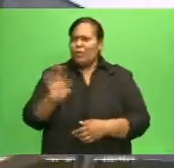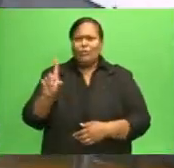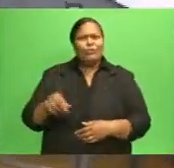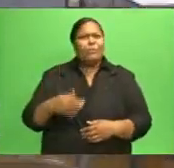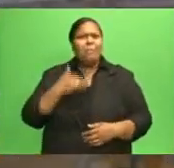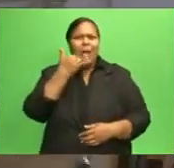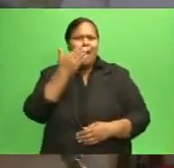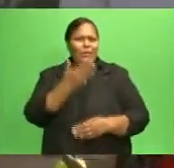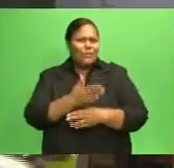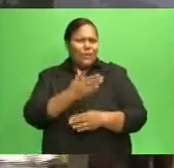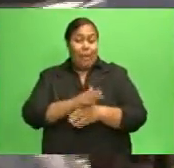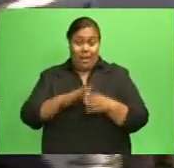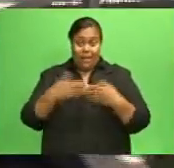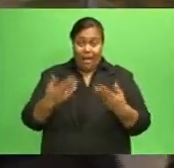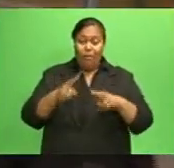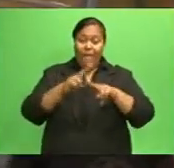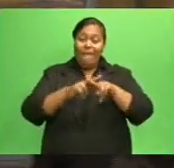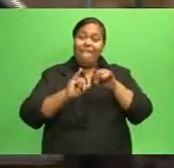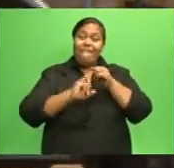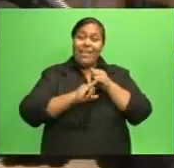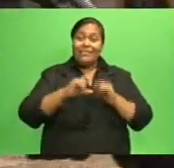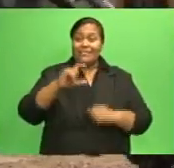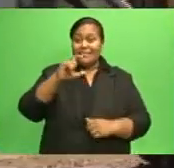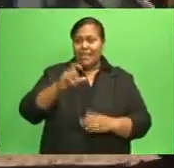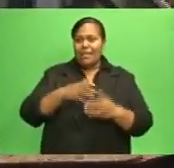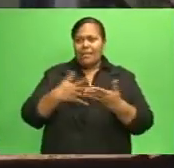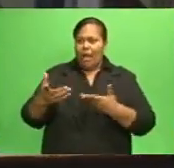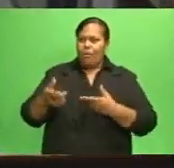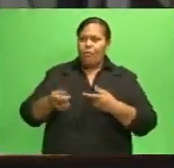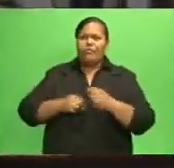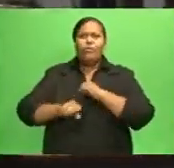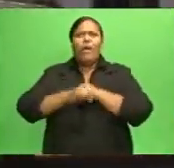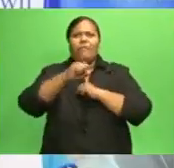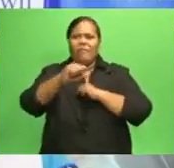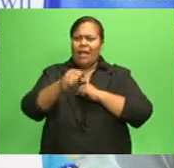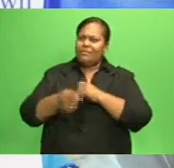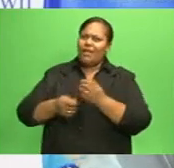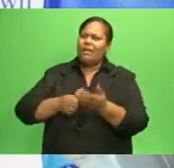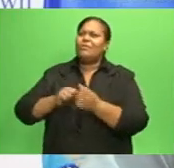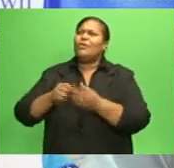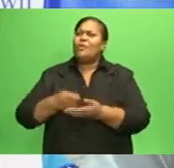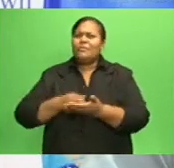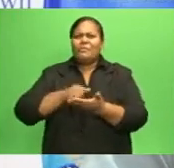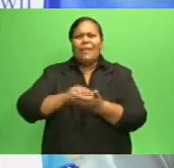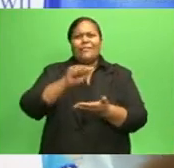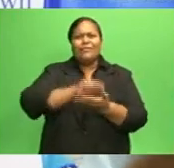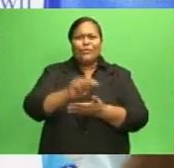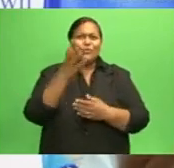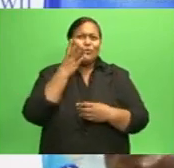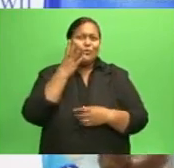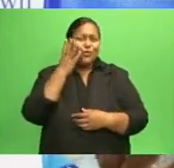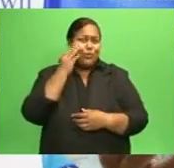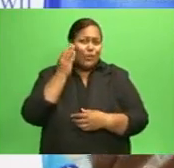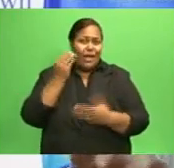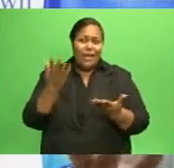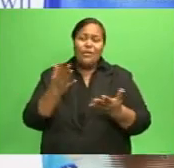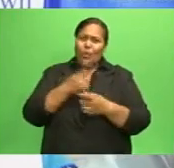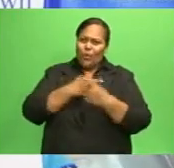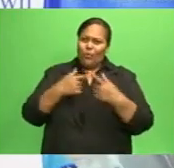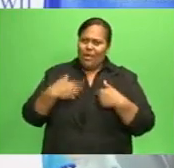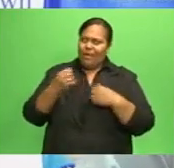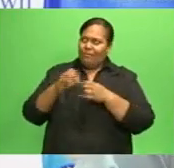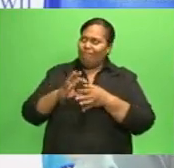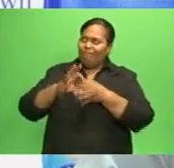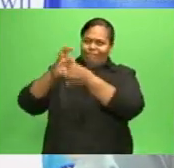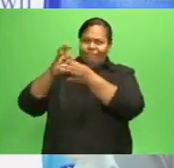However, FSC now has to actively market sugar. We have a very long-standing relationship with an international sugar